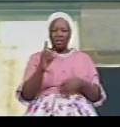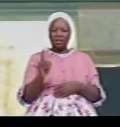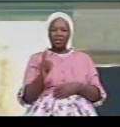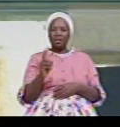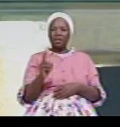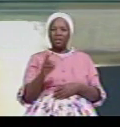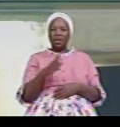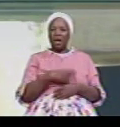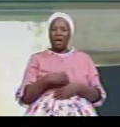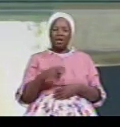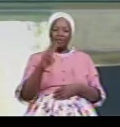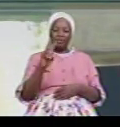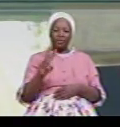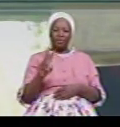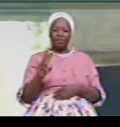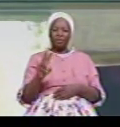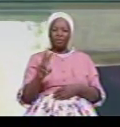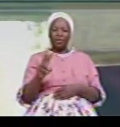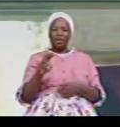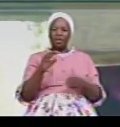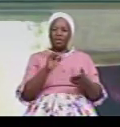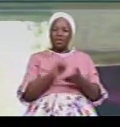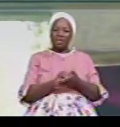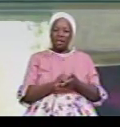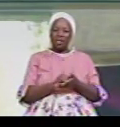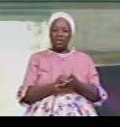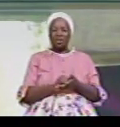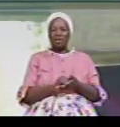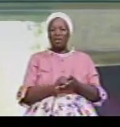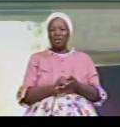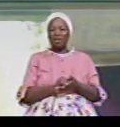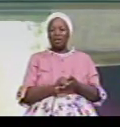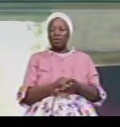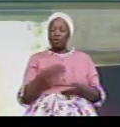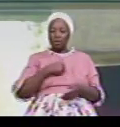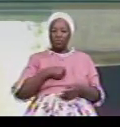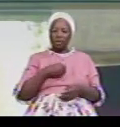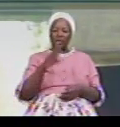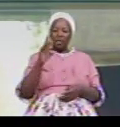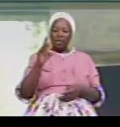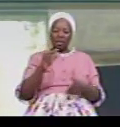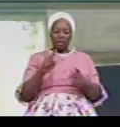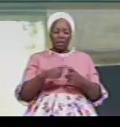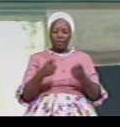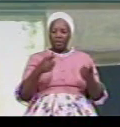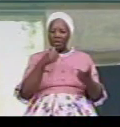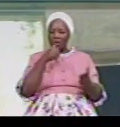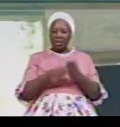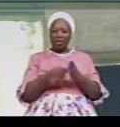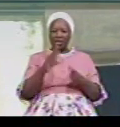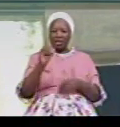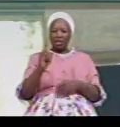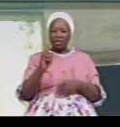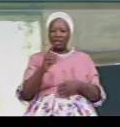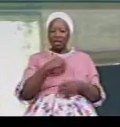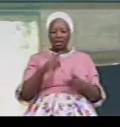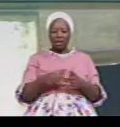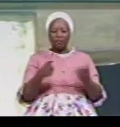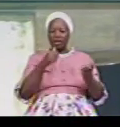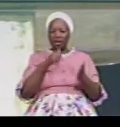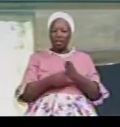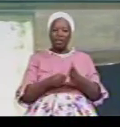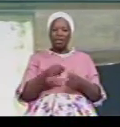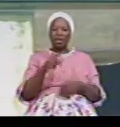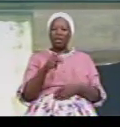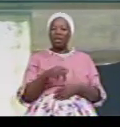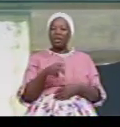Latin for if God permits, if God wills. For ye ought to